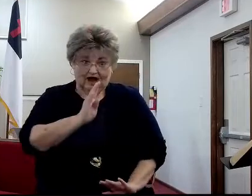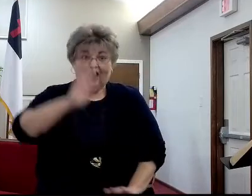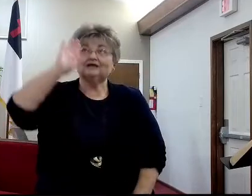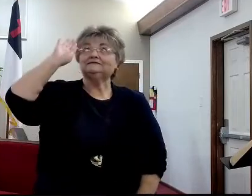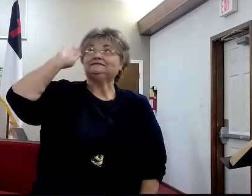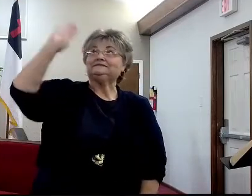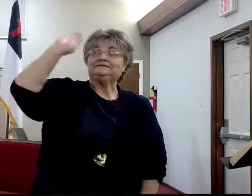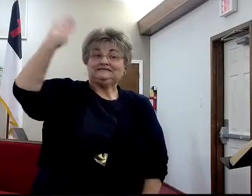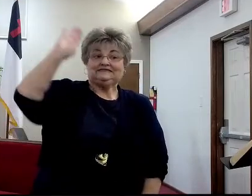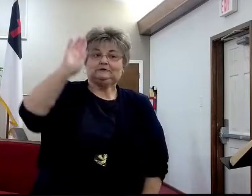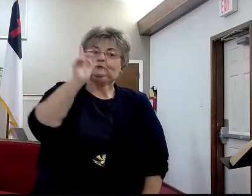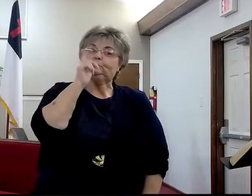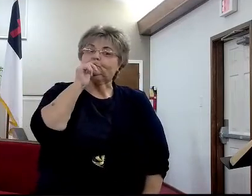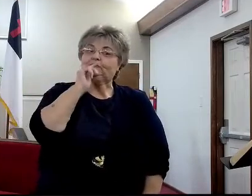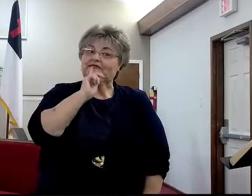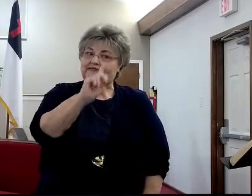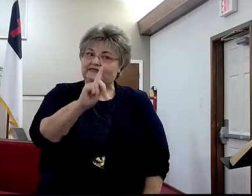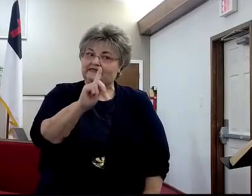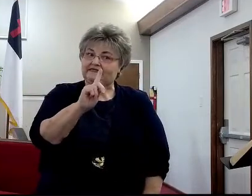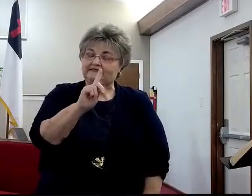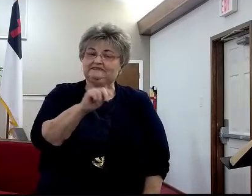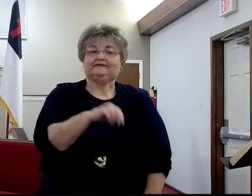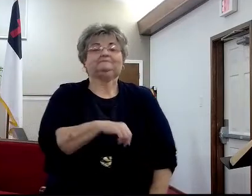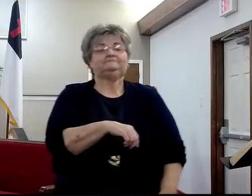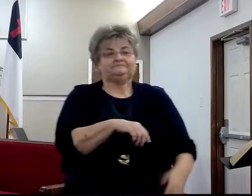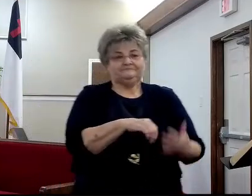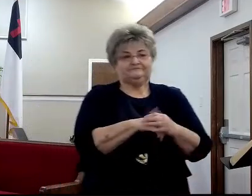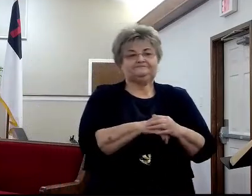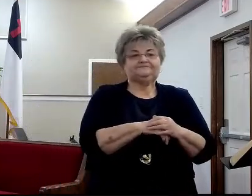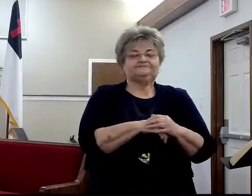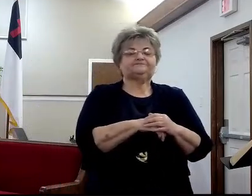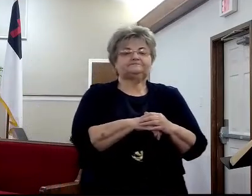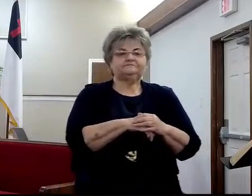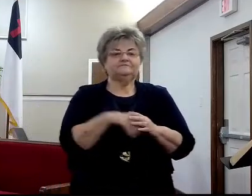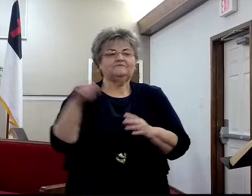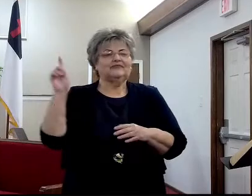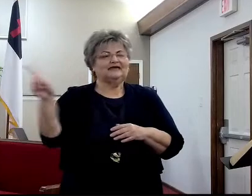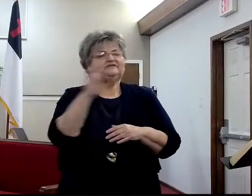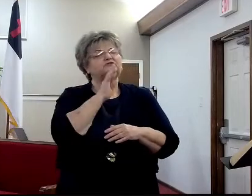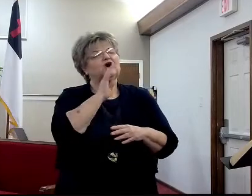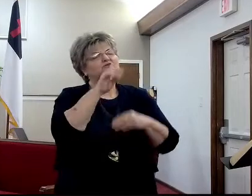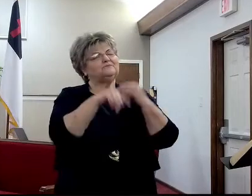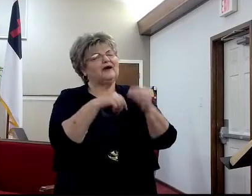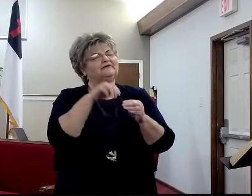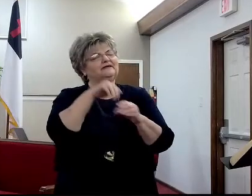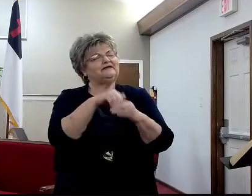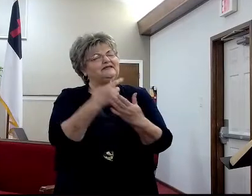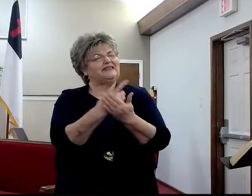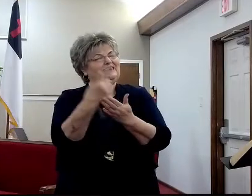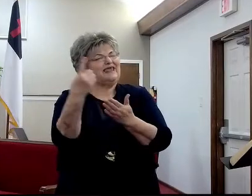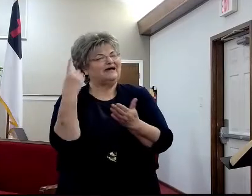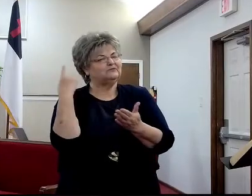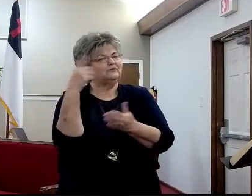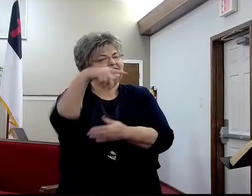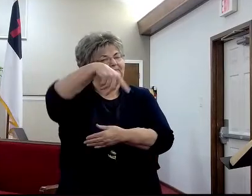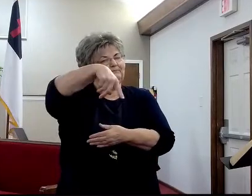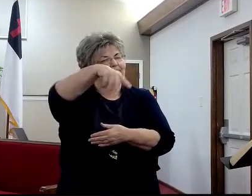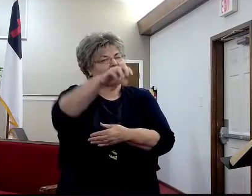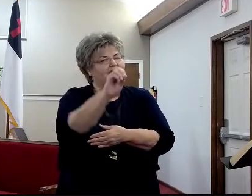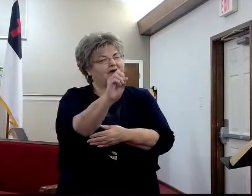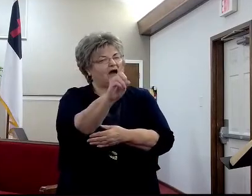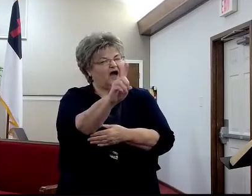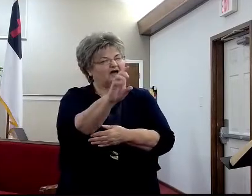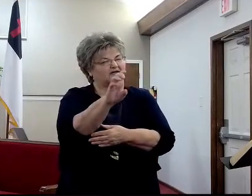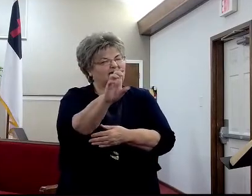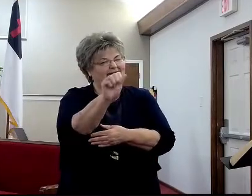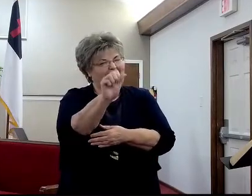revelation of who God is, and if you didn't listen to last week's podcast, I would encourage you to do so. I'm really not trying to plug it that much. I'm just, it just happens to go along with what I'm